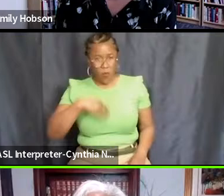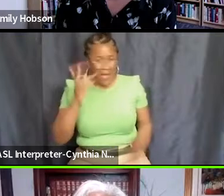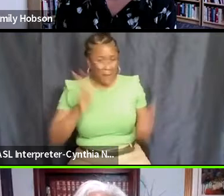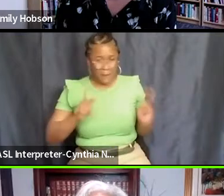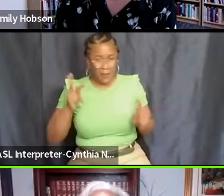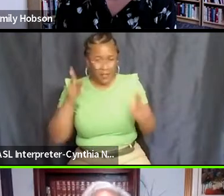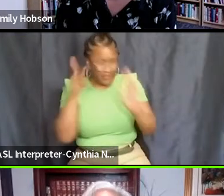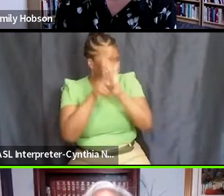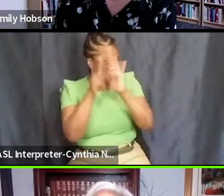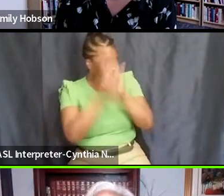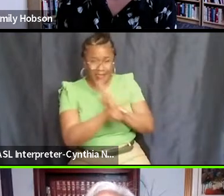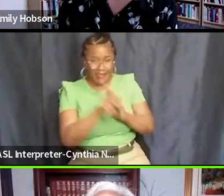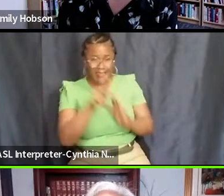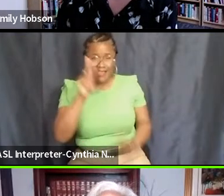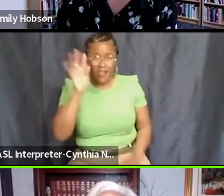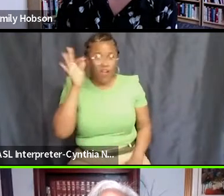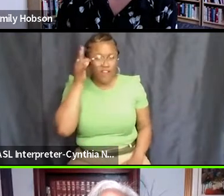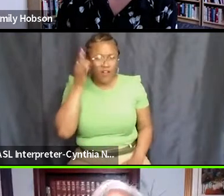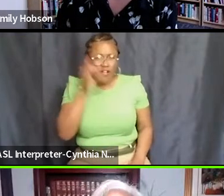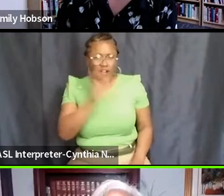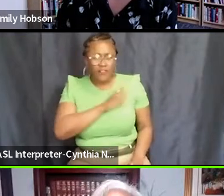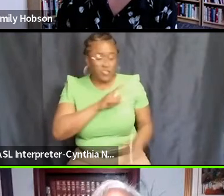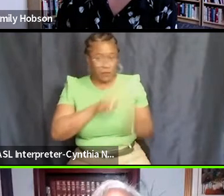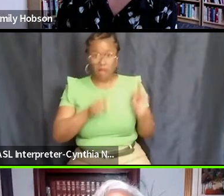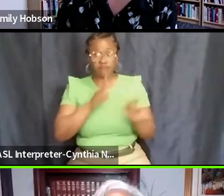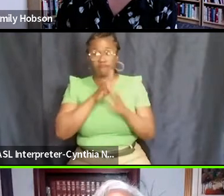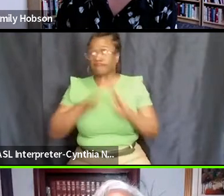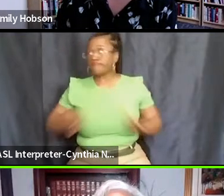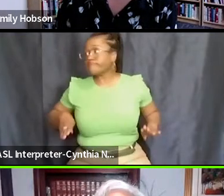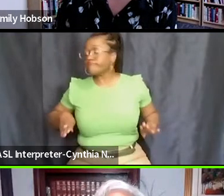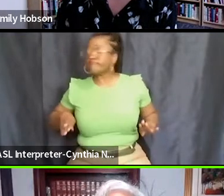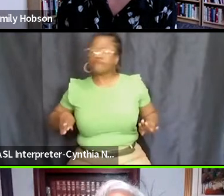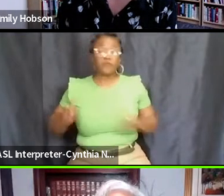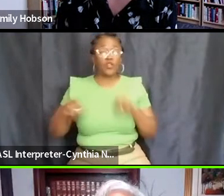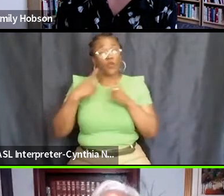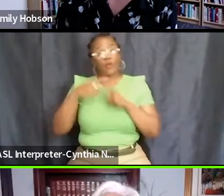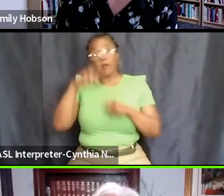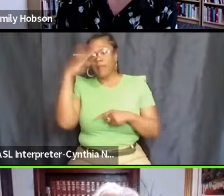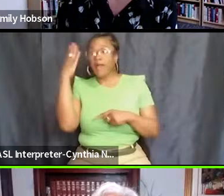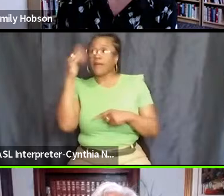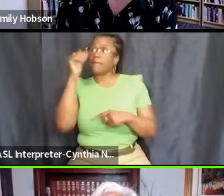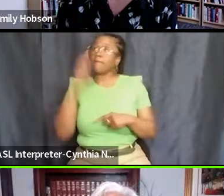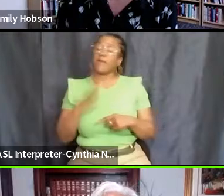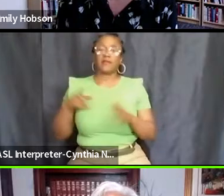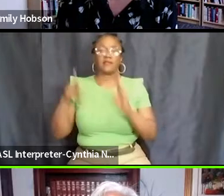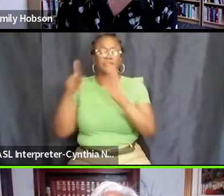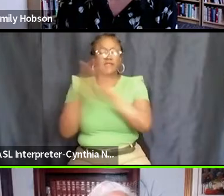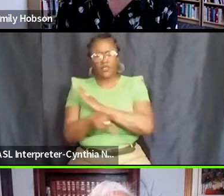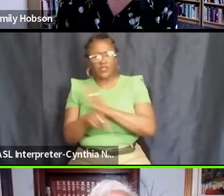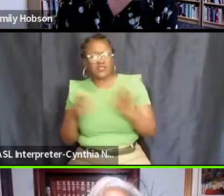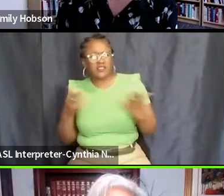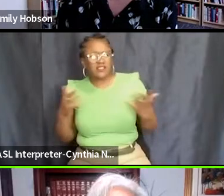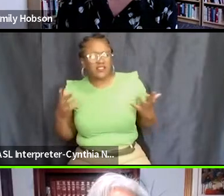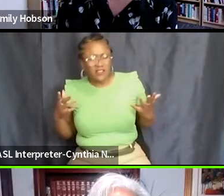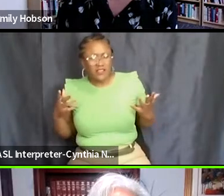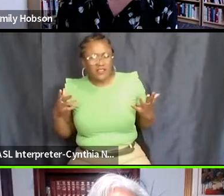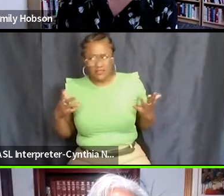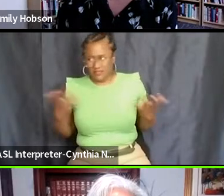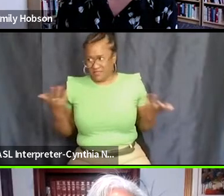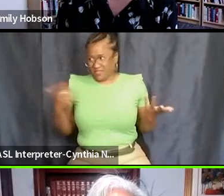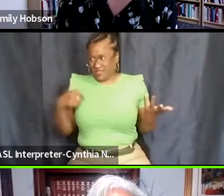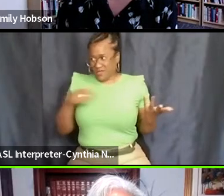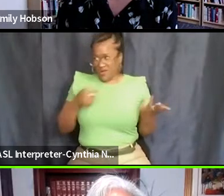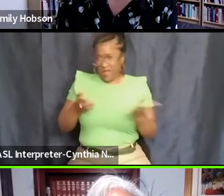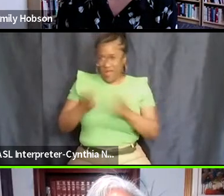killing federal officers, but to go virtually silent when a Black man is killed. And so you had pundits asking, well,